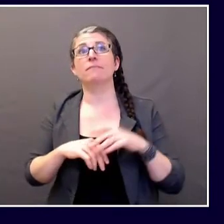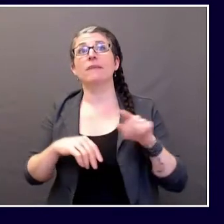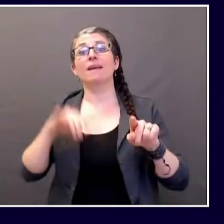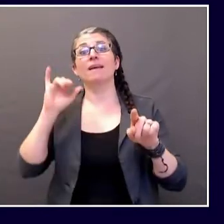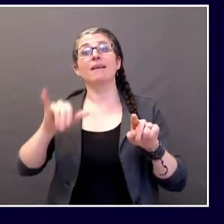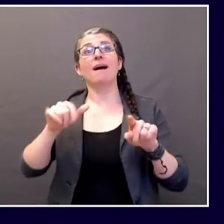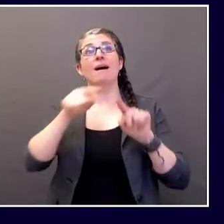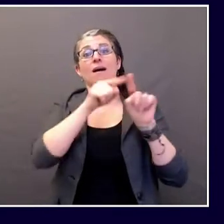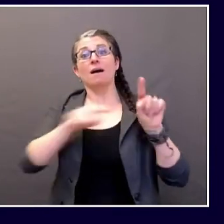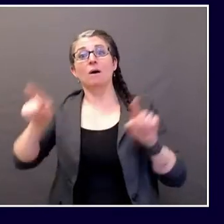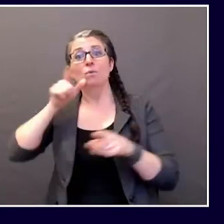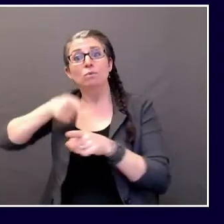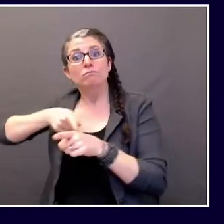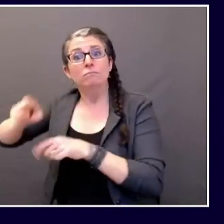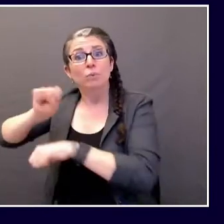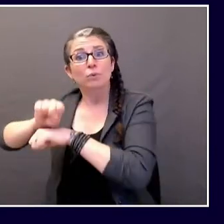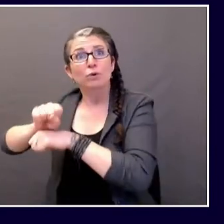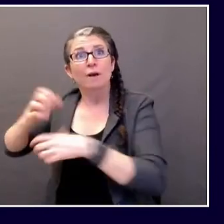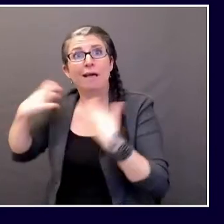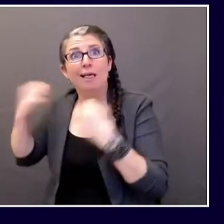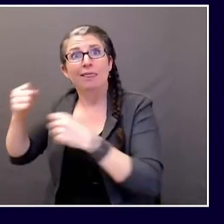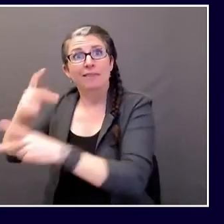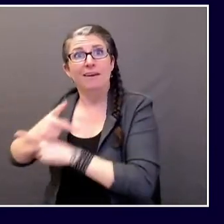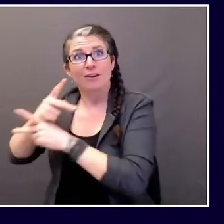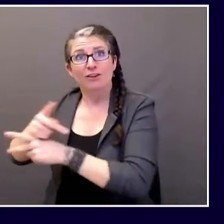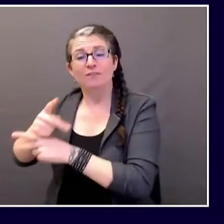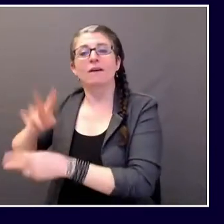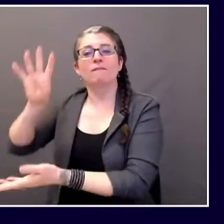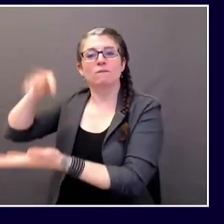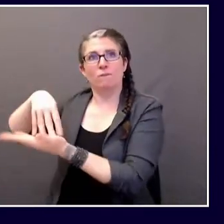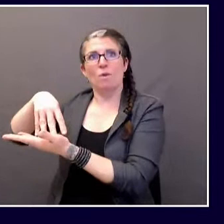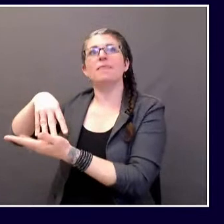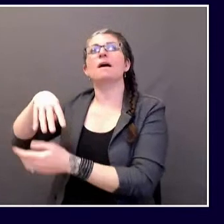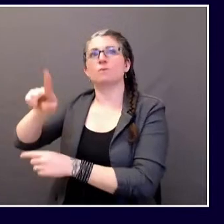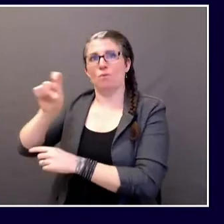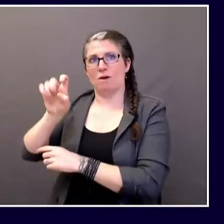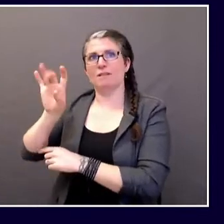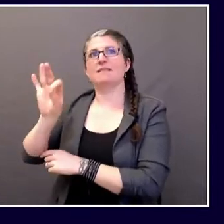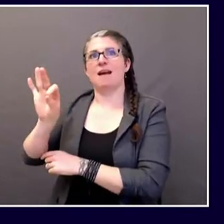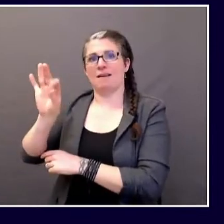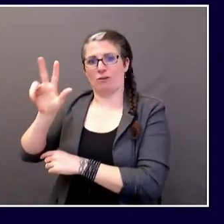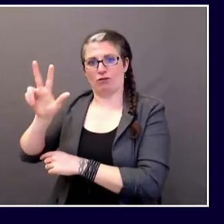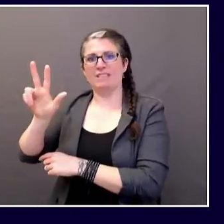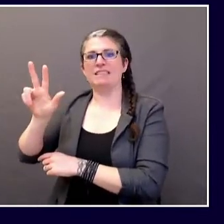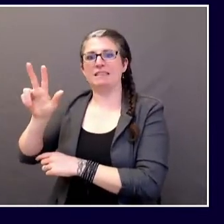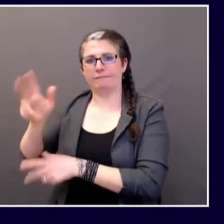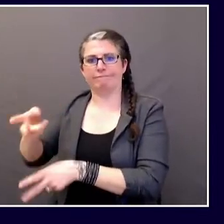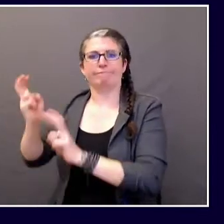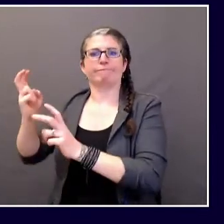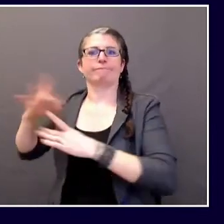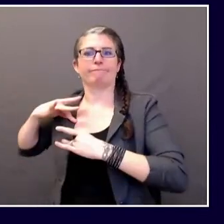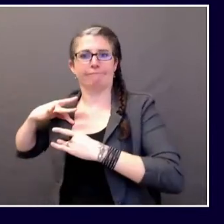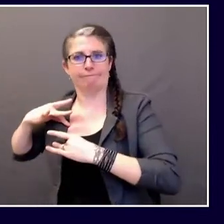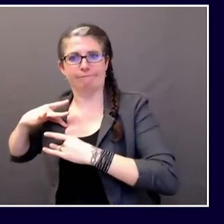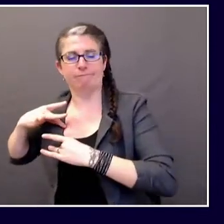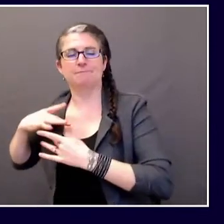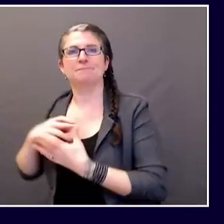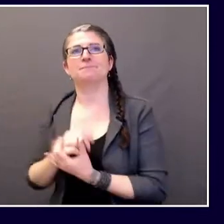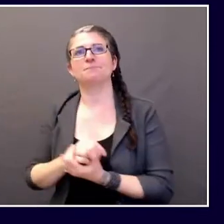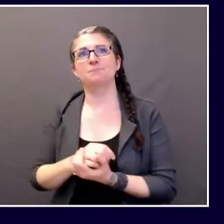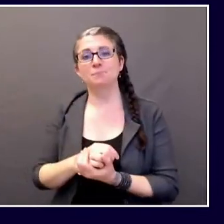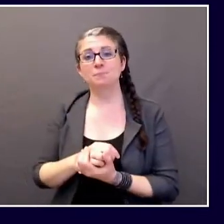1,536 people have been hospitalized with COVID-19. And right now in Maine, 69 individuals are in the hospital with